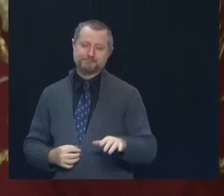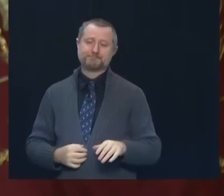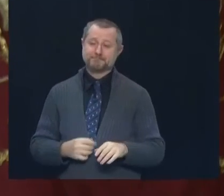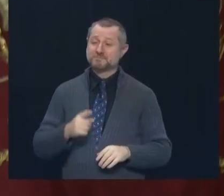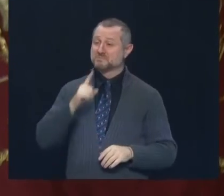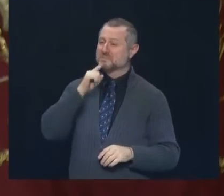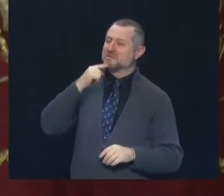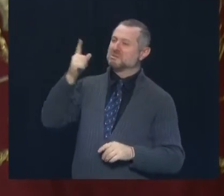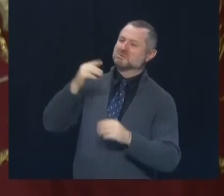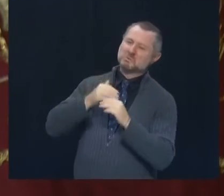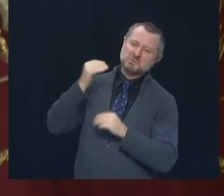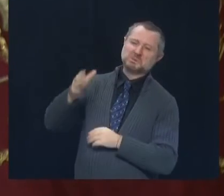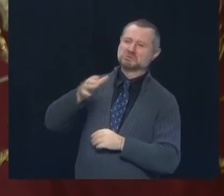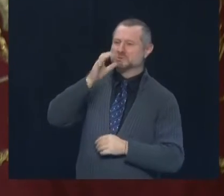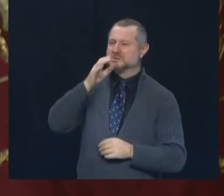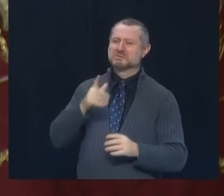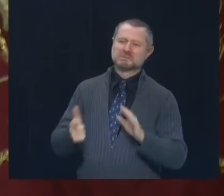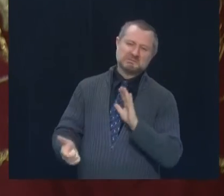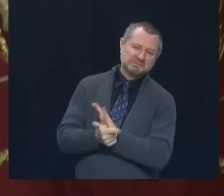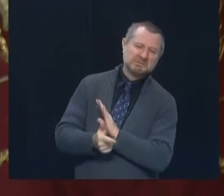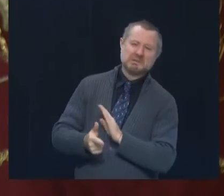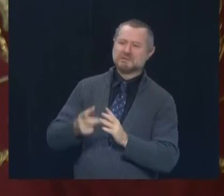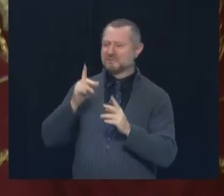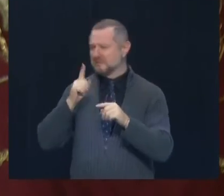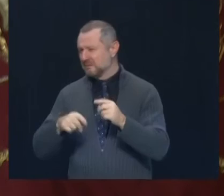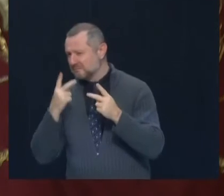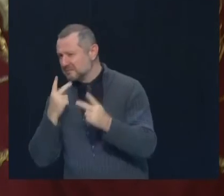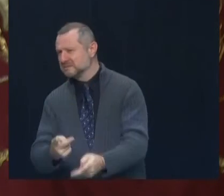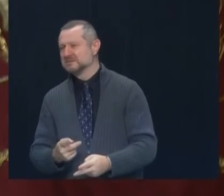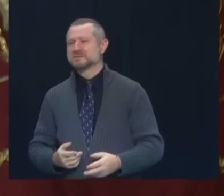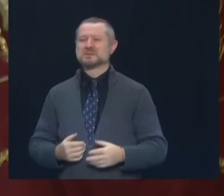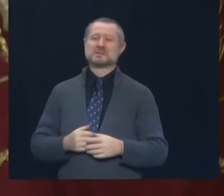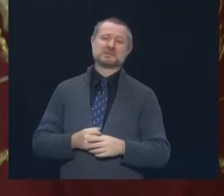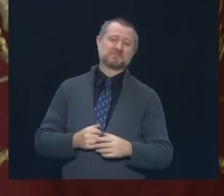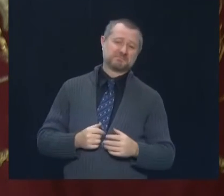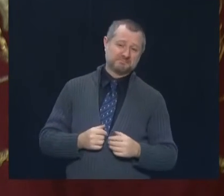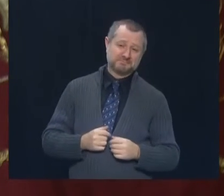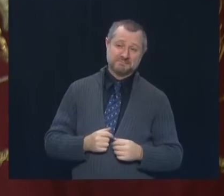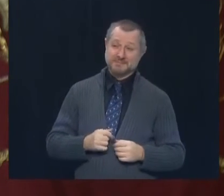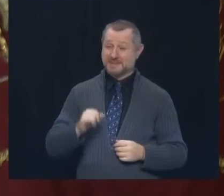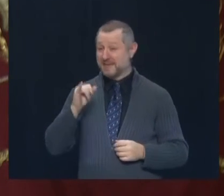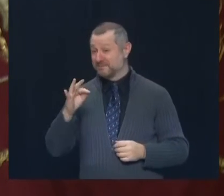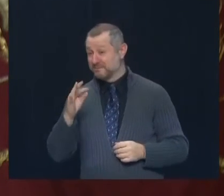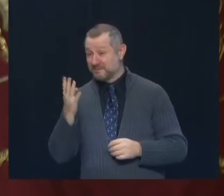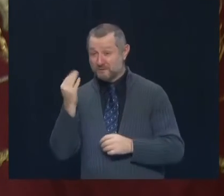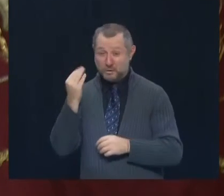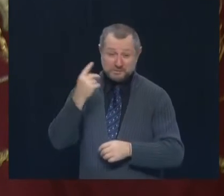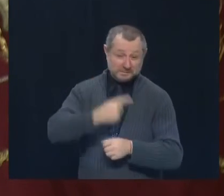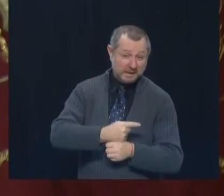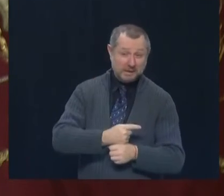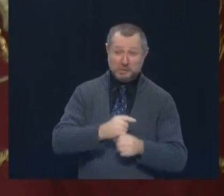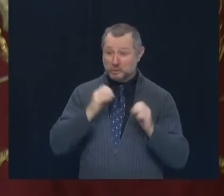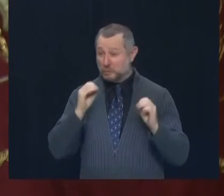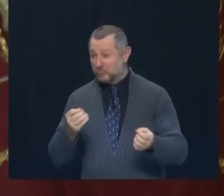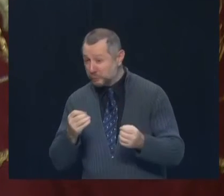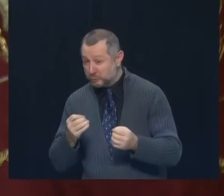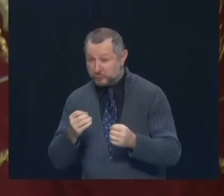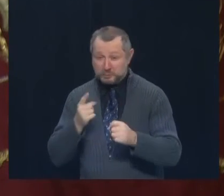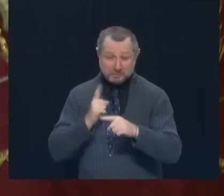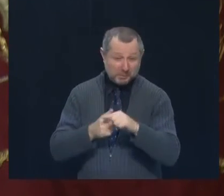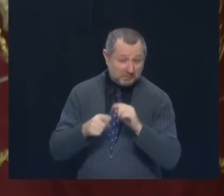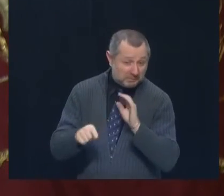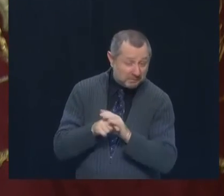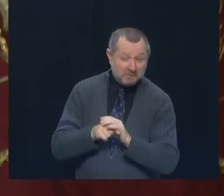Banning visitation except when a nursing home has been 14 days clear without a single case, requiring twice weekly testing of all